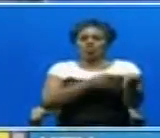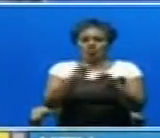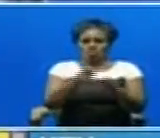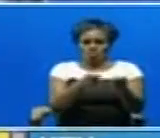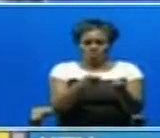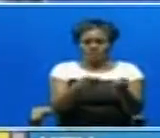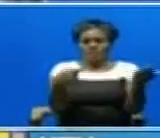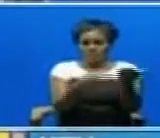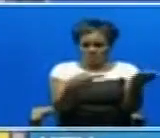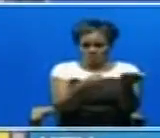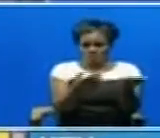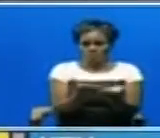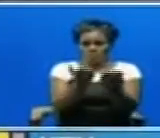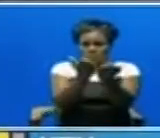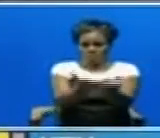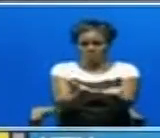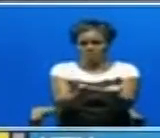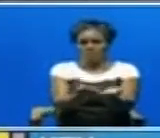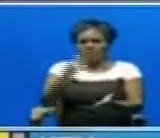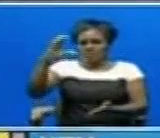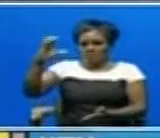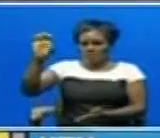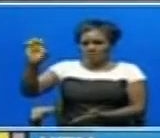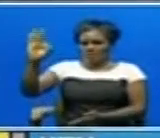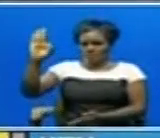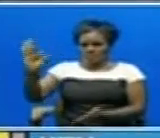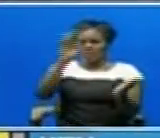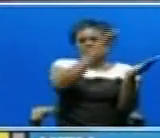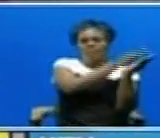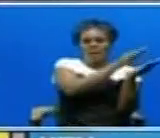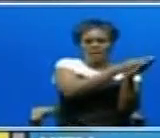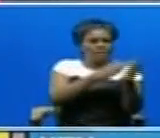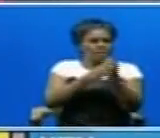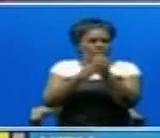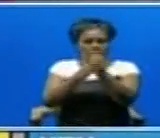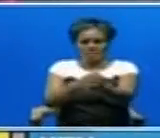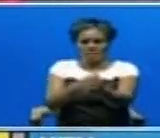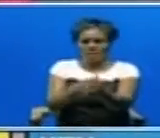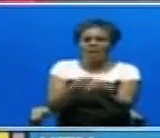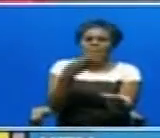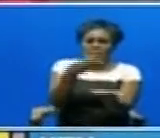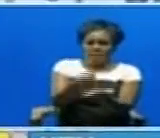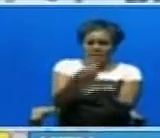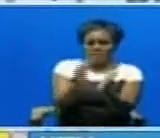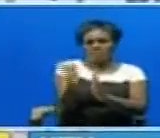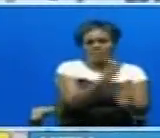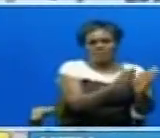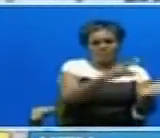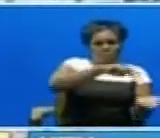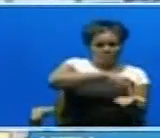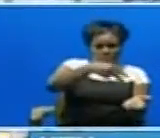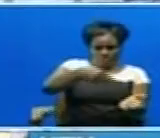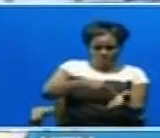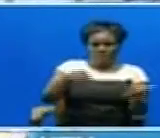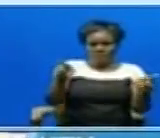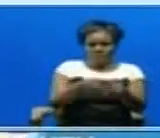as a technology supplier. CFC Stanbic Bank will be the lead financial arranger for the project.